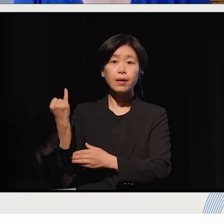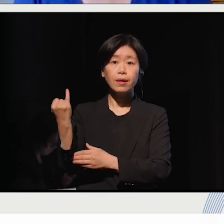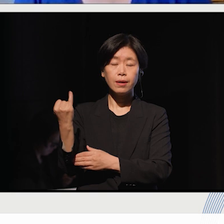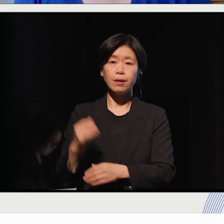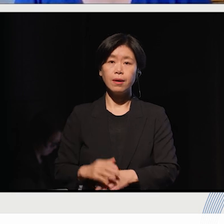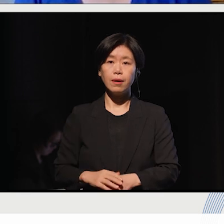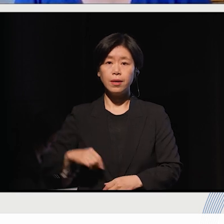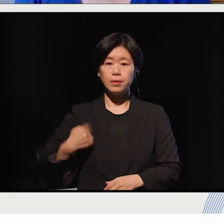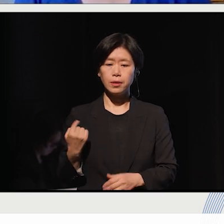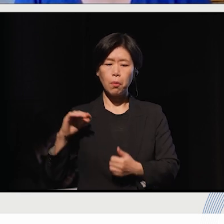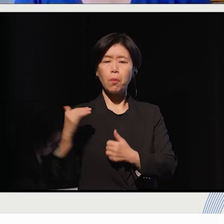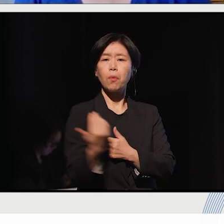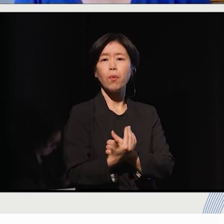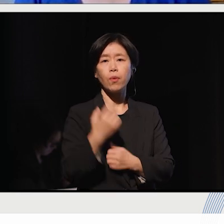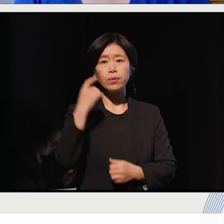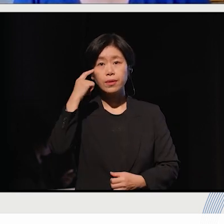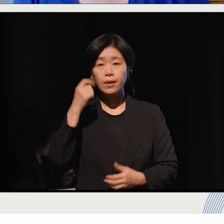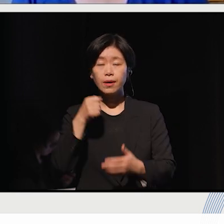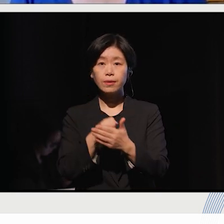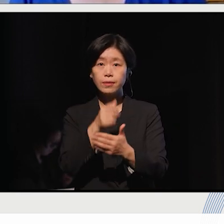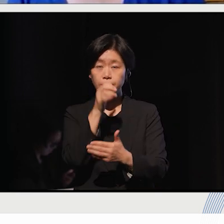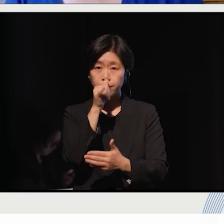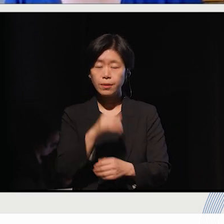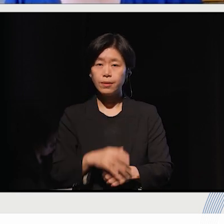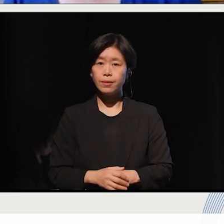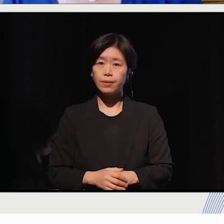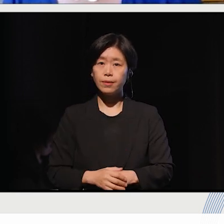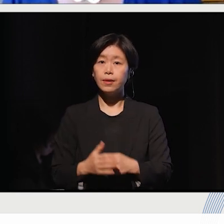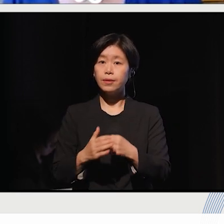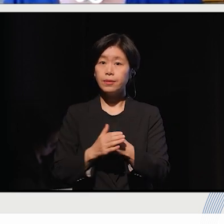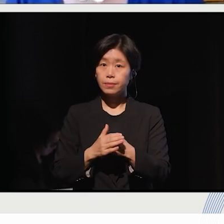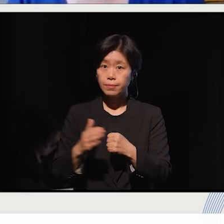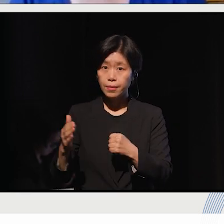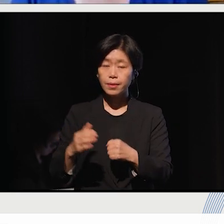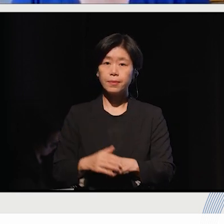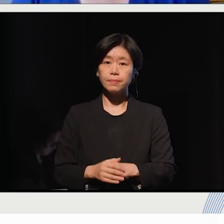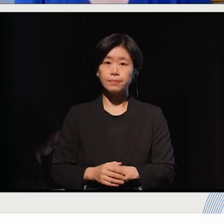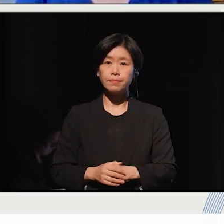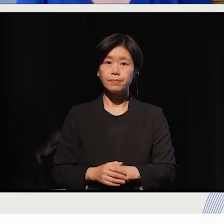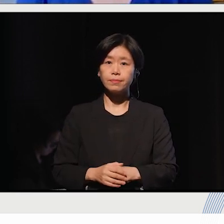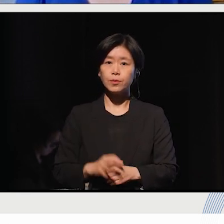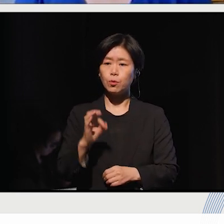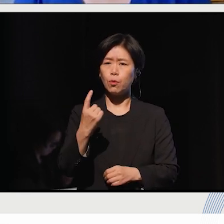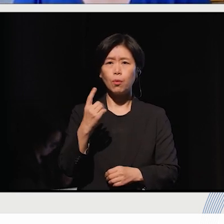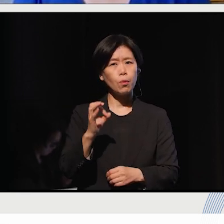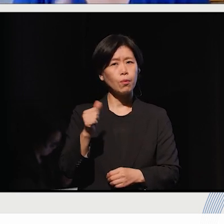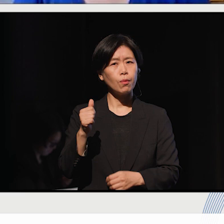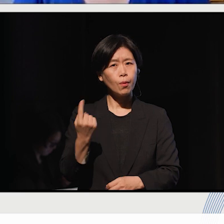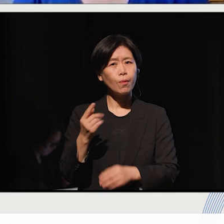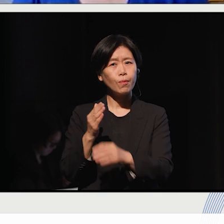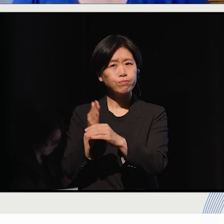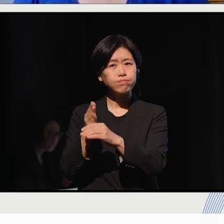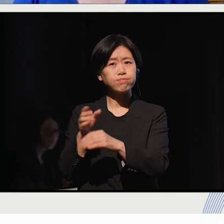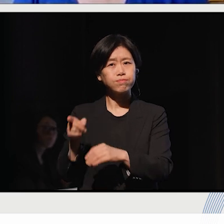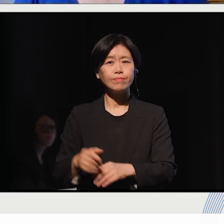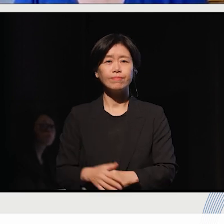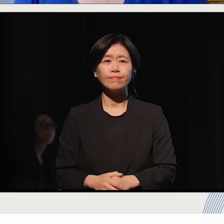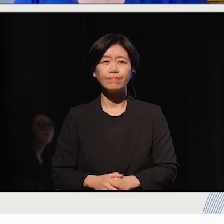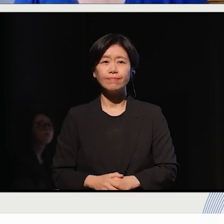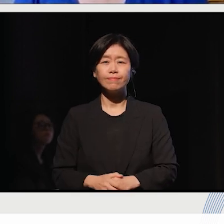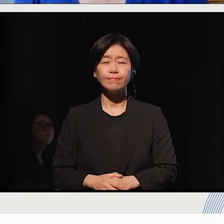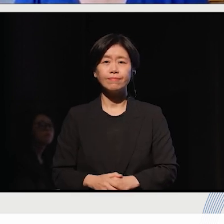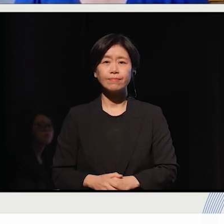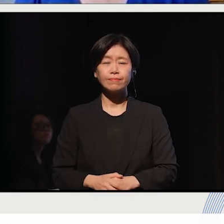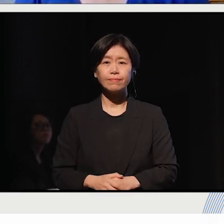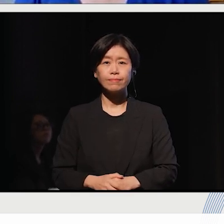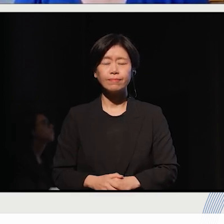about accessibility and how it affected her as an artist with a disability. We walked in front of this building and we